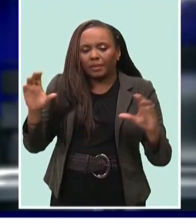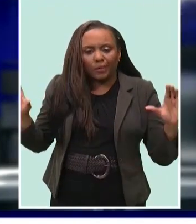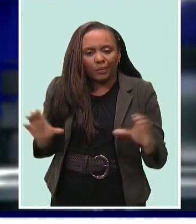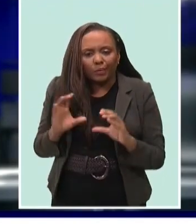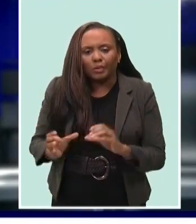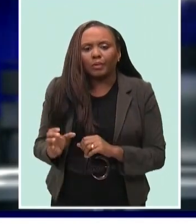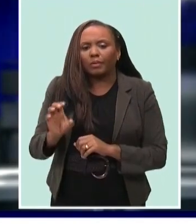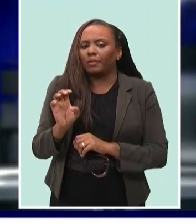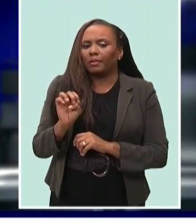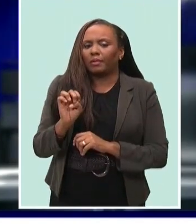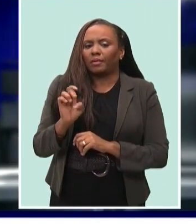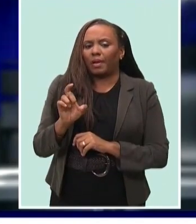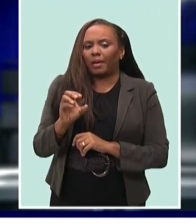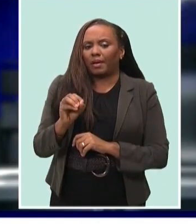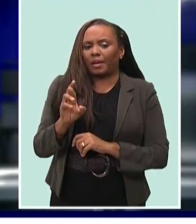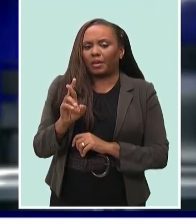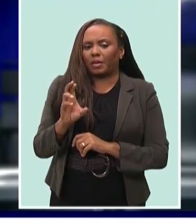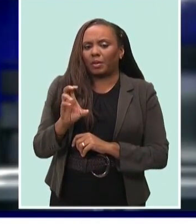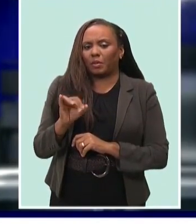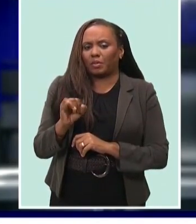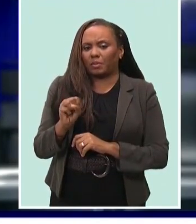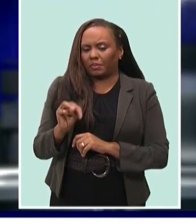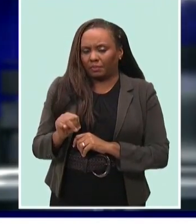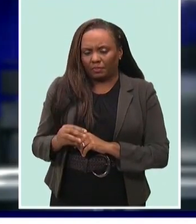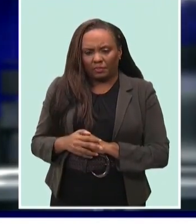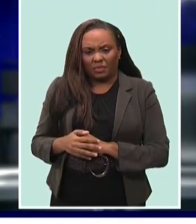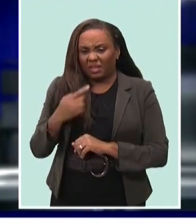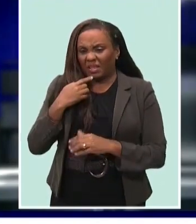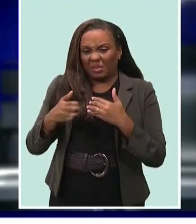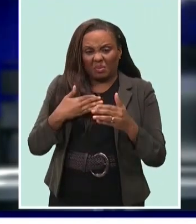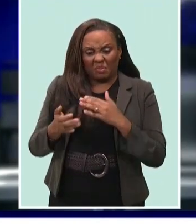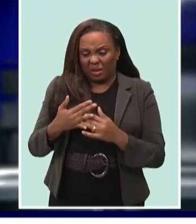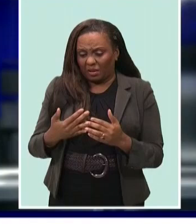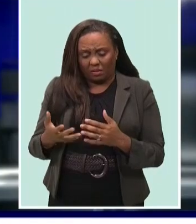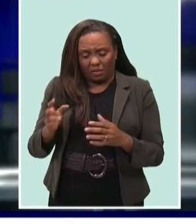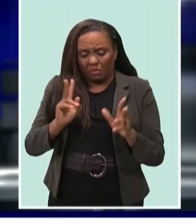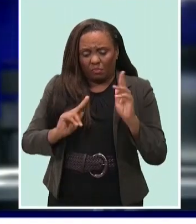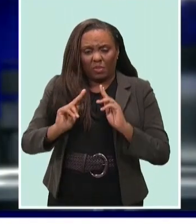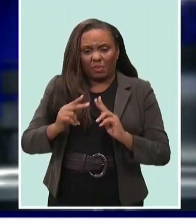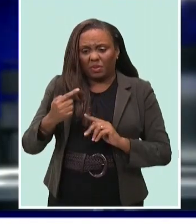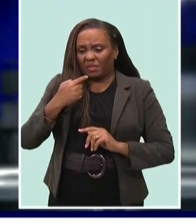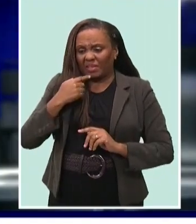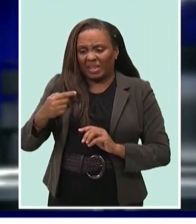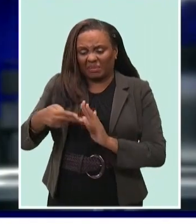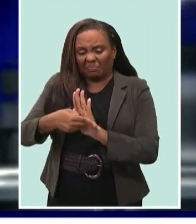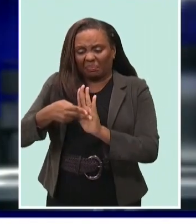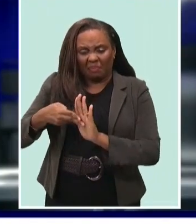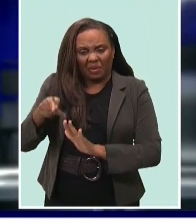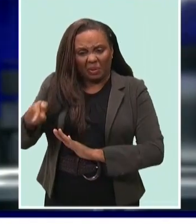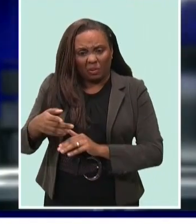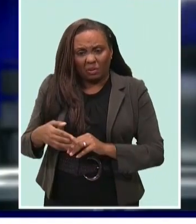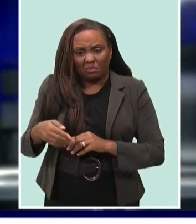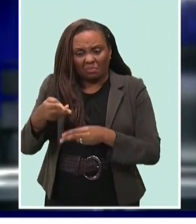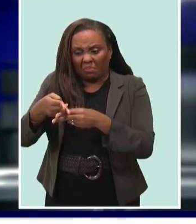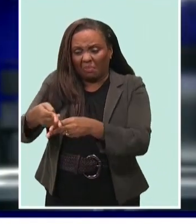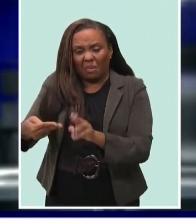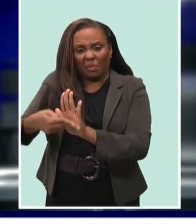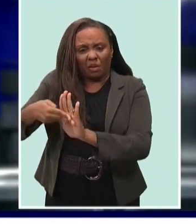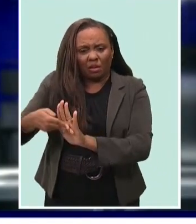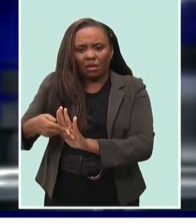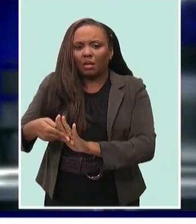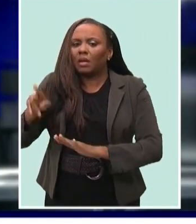perform exorcisms. She stressed that no matter what someone claims they are, people should judge them based on their behavior. And now this